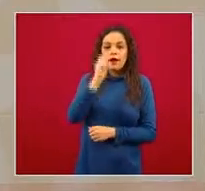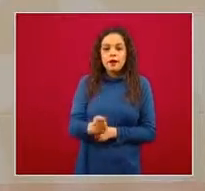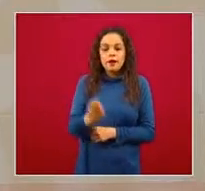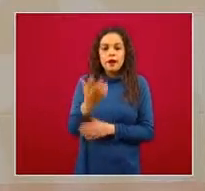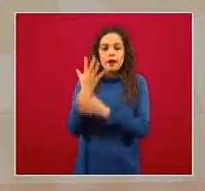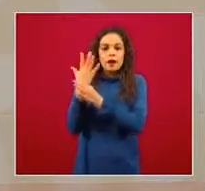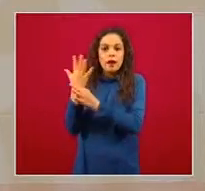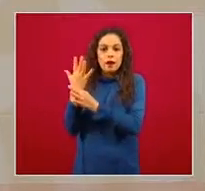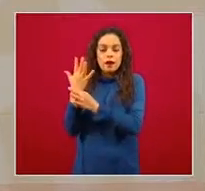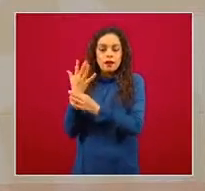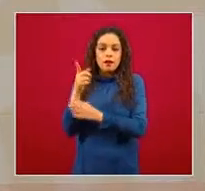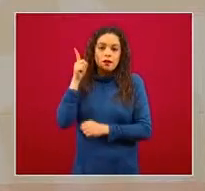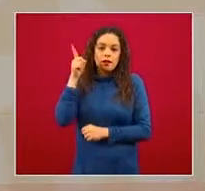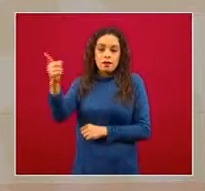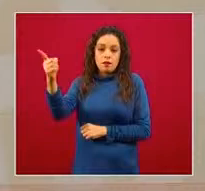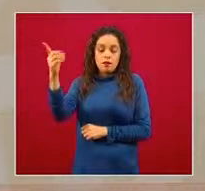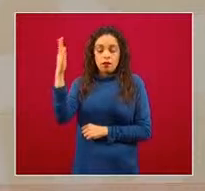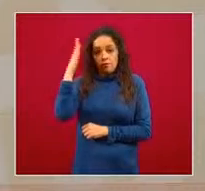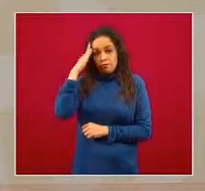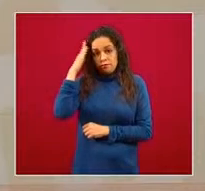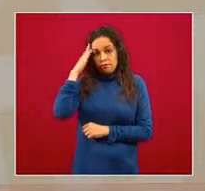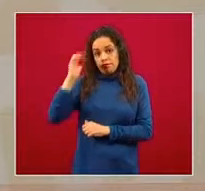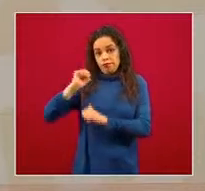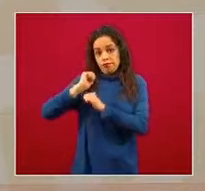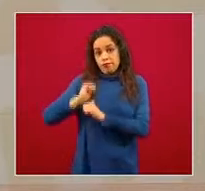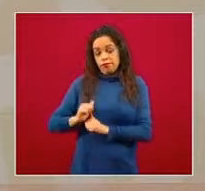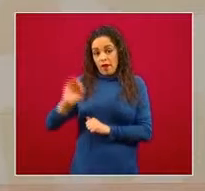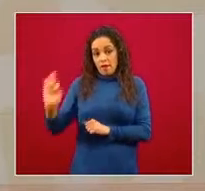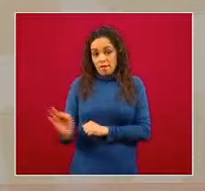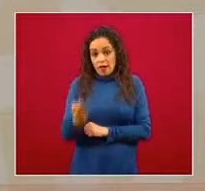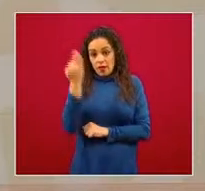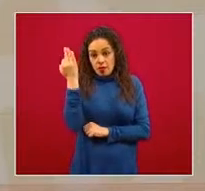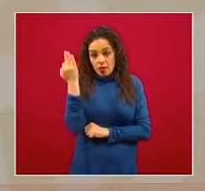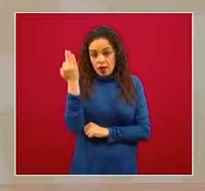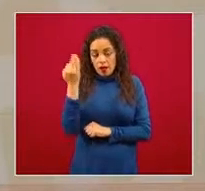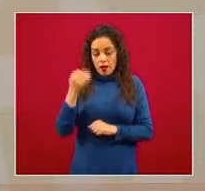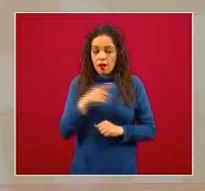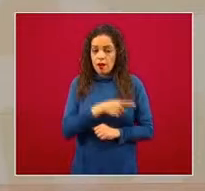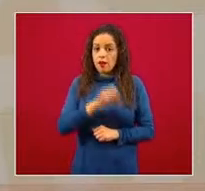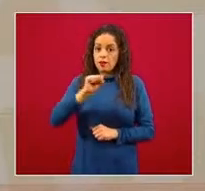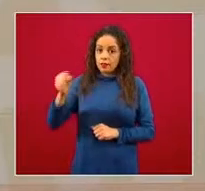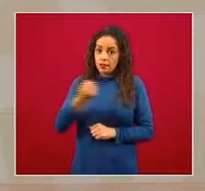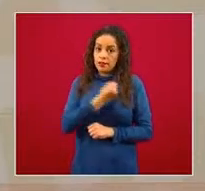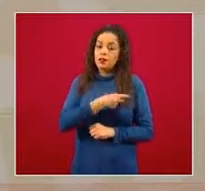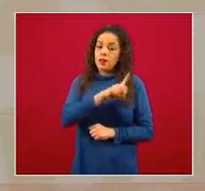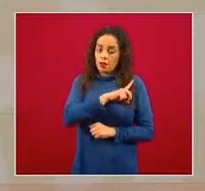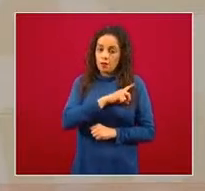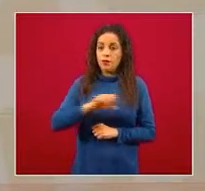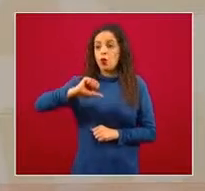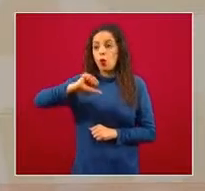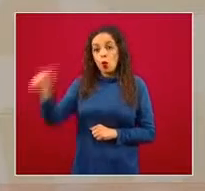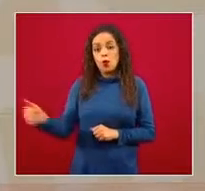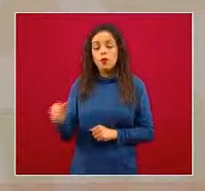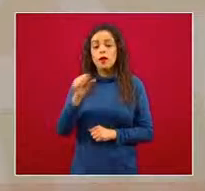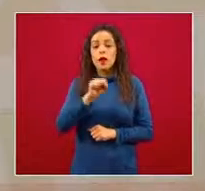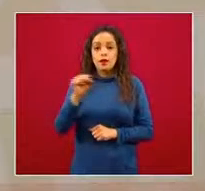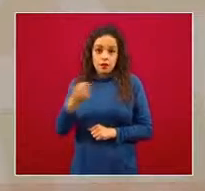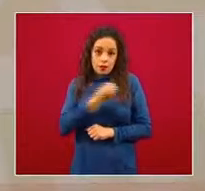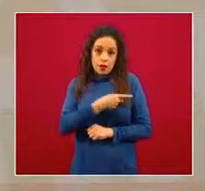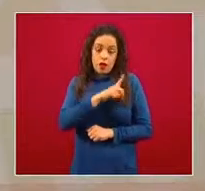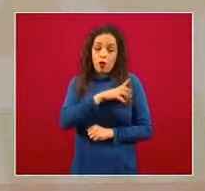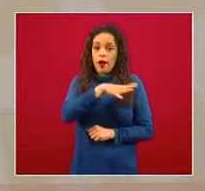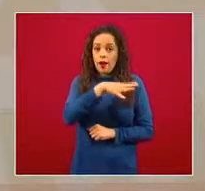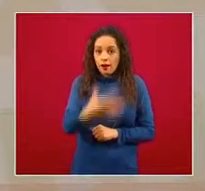approved by the Ministry of Health, which is the highest federal authority, with the